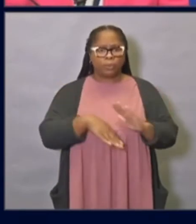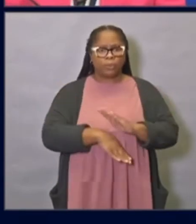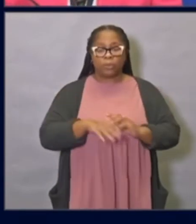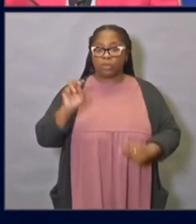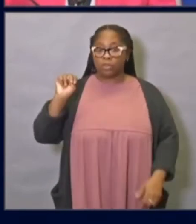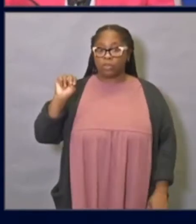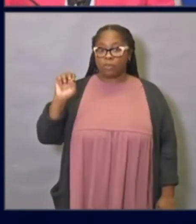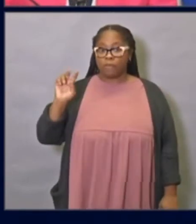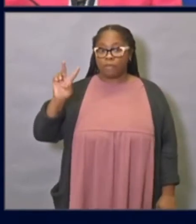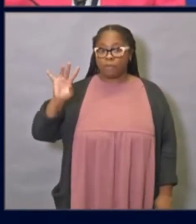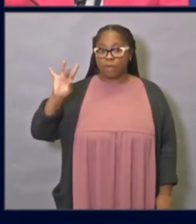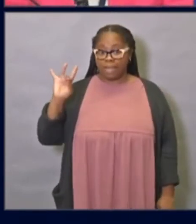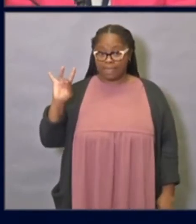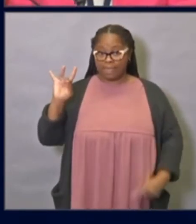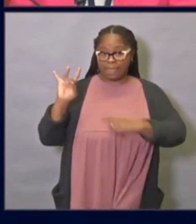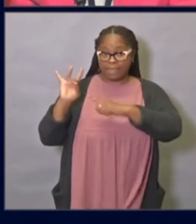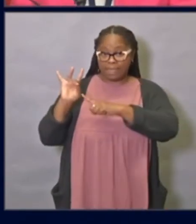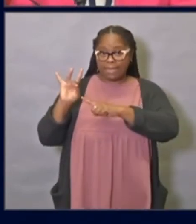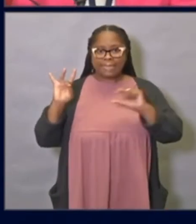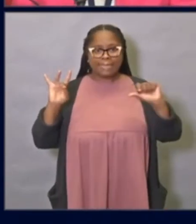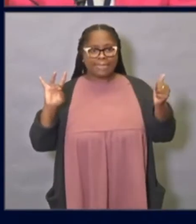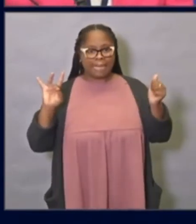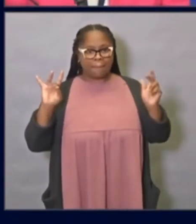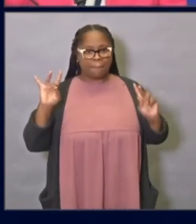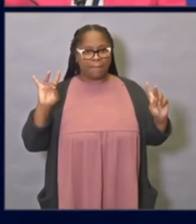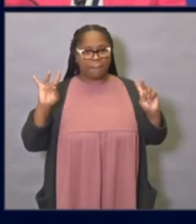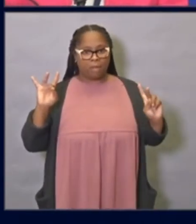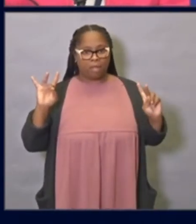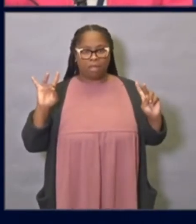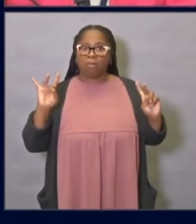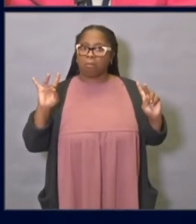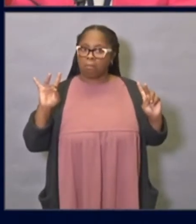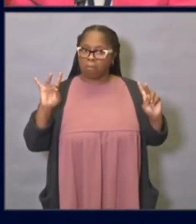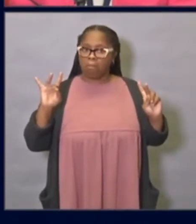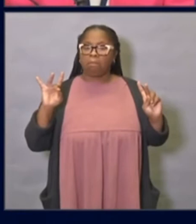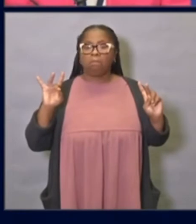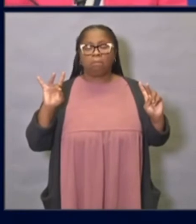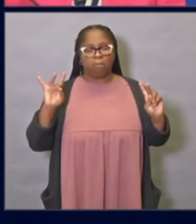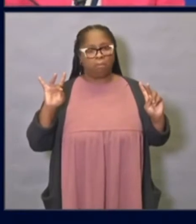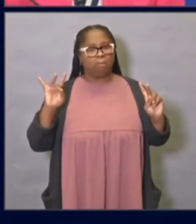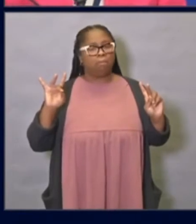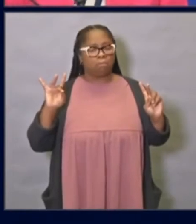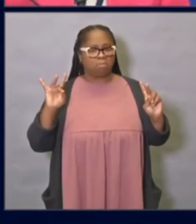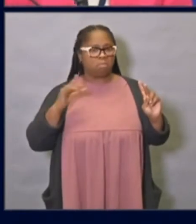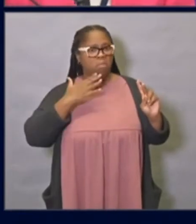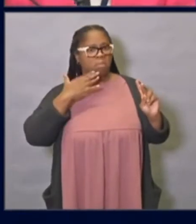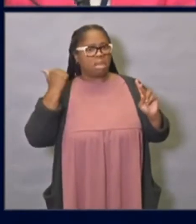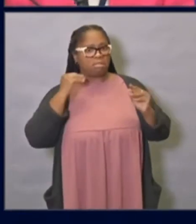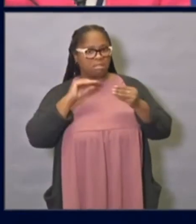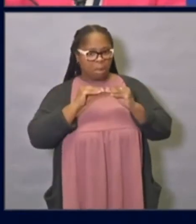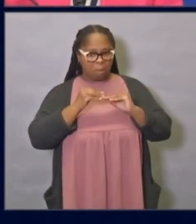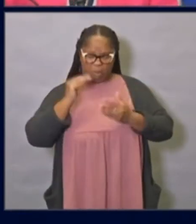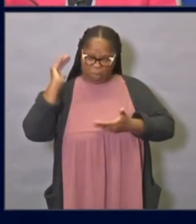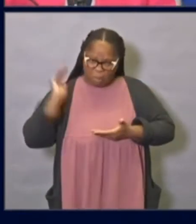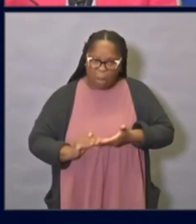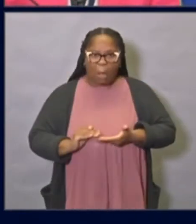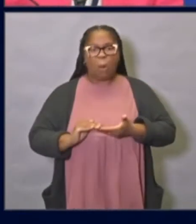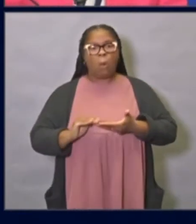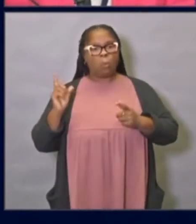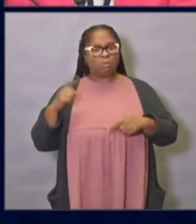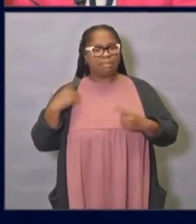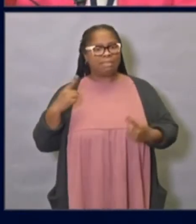the average number of deaths per day was 10. That's the lowest number we've seen since the very early days of the pandemic in